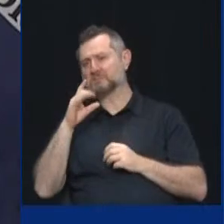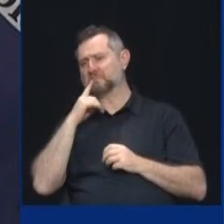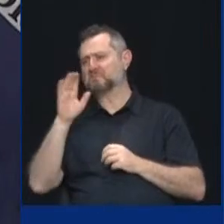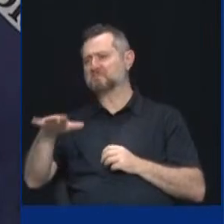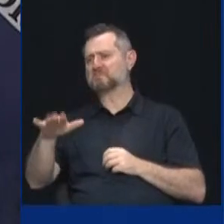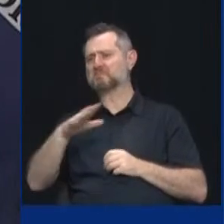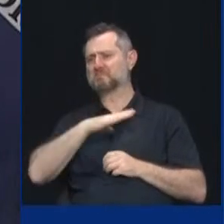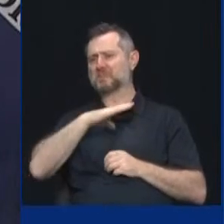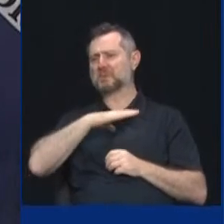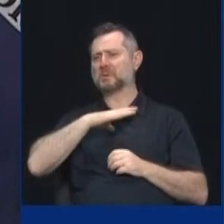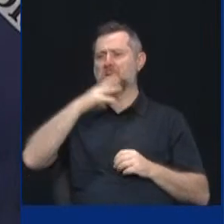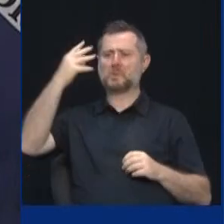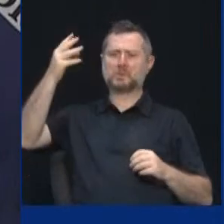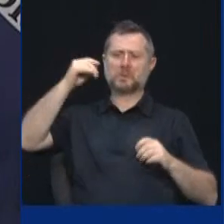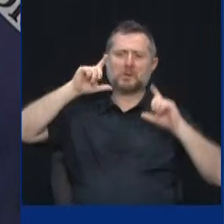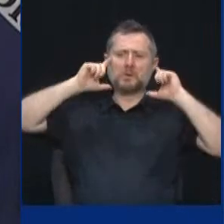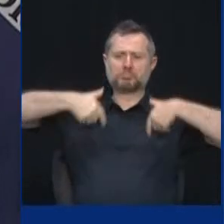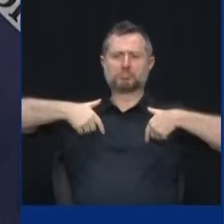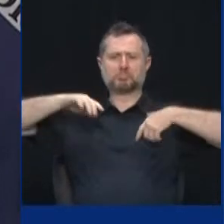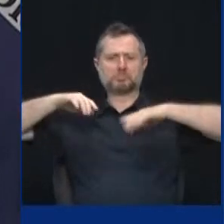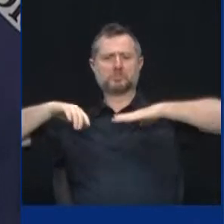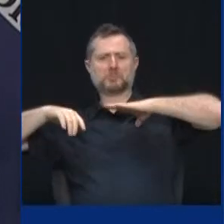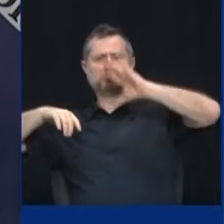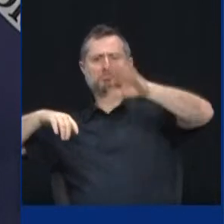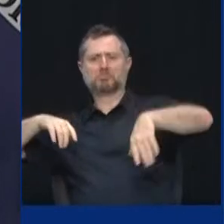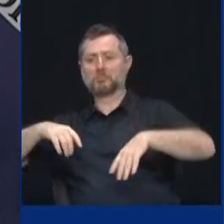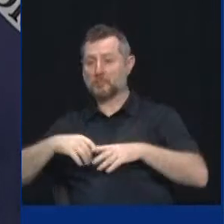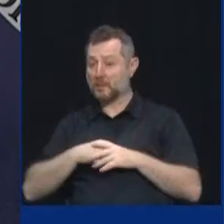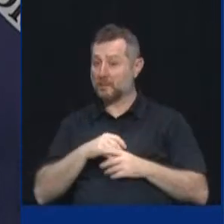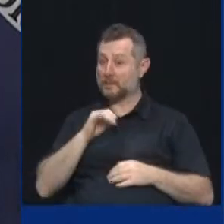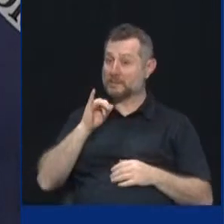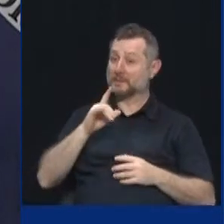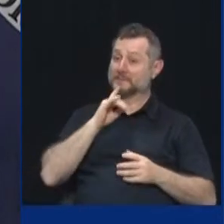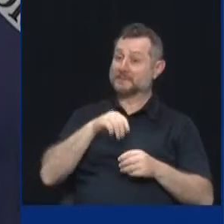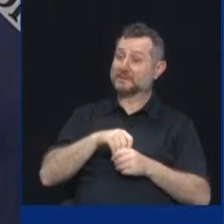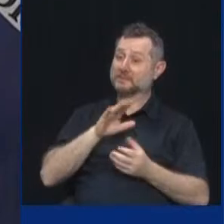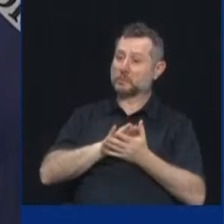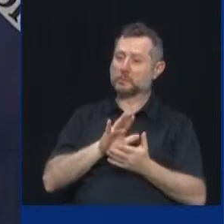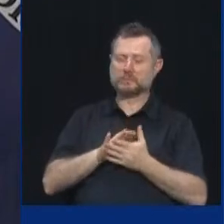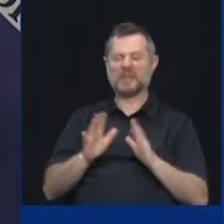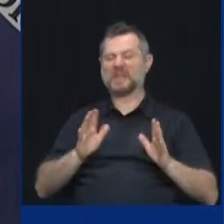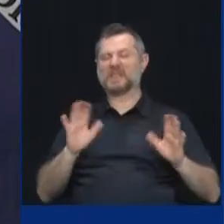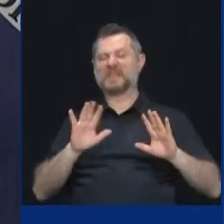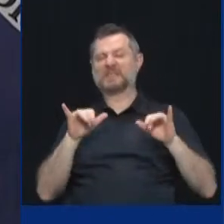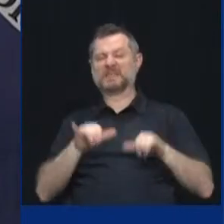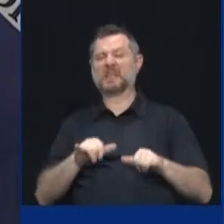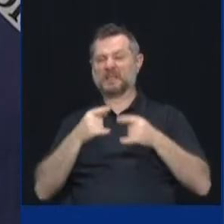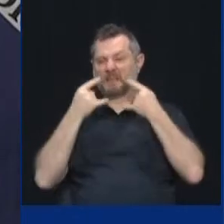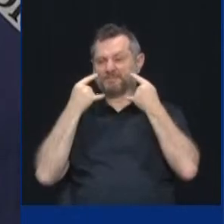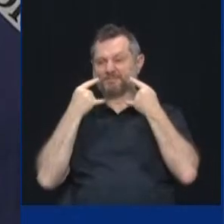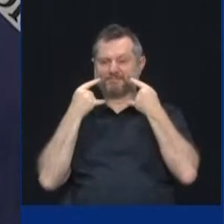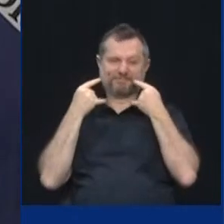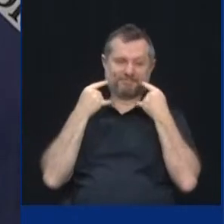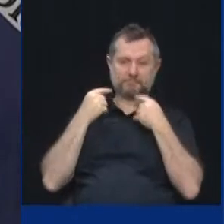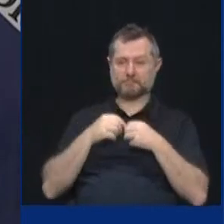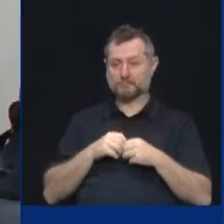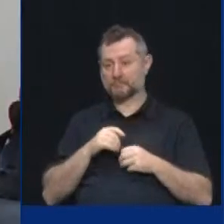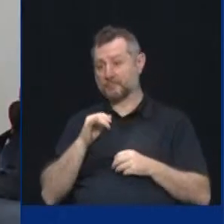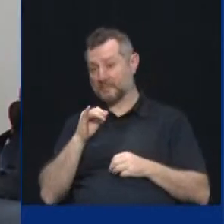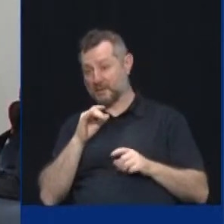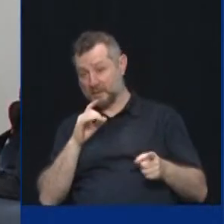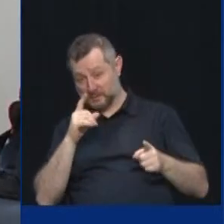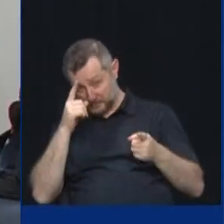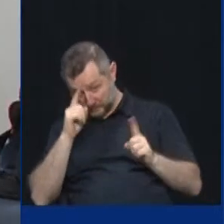with the outside mask requirement. They were not comfortable with the inside mask requirement. Do you think that's fair? But